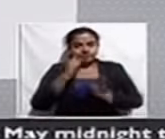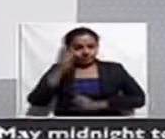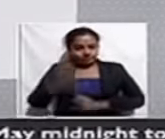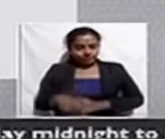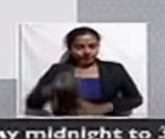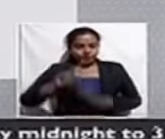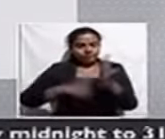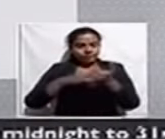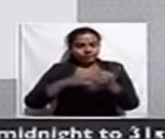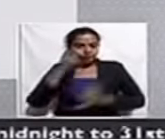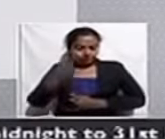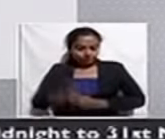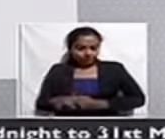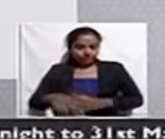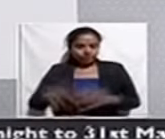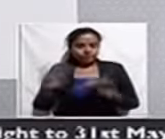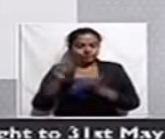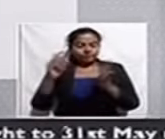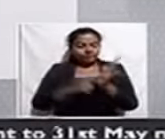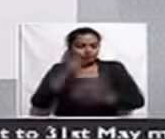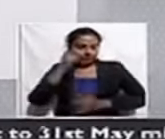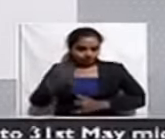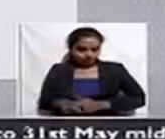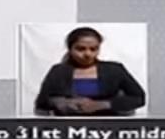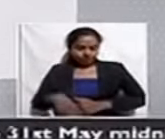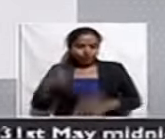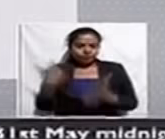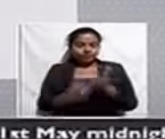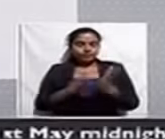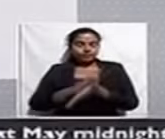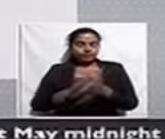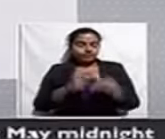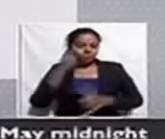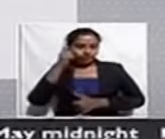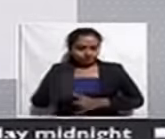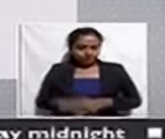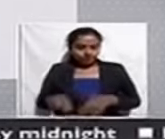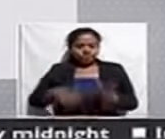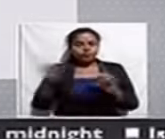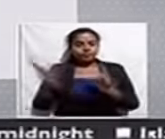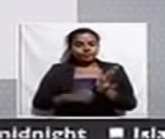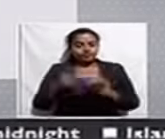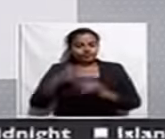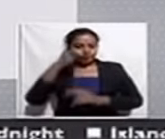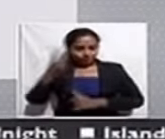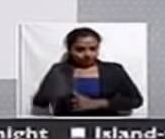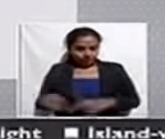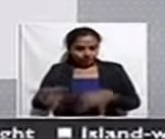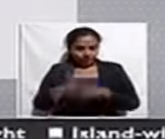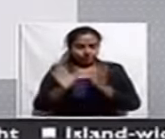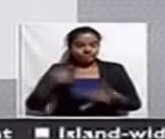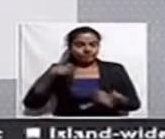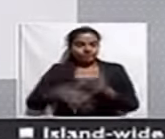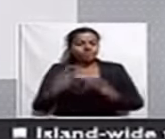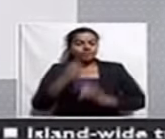Nishanta De Silva, Rohit Abegunawardana, Lalit Ellavala and Sanjeeva Edirimana. The MPs who opposed the bill from